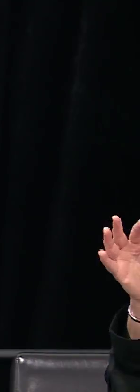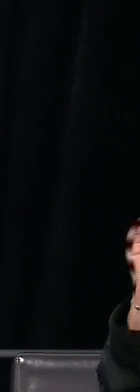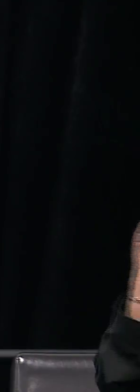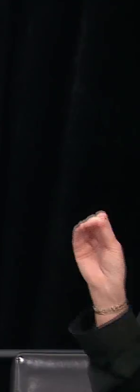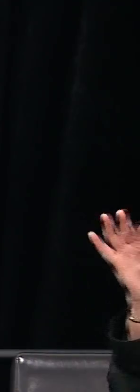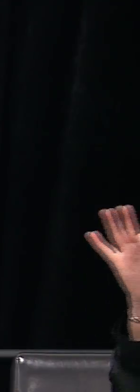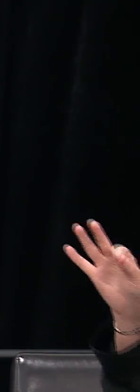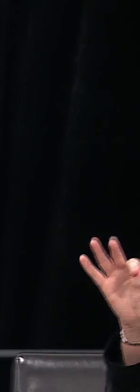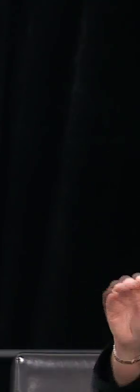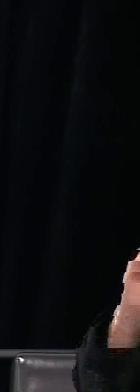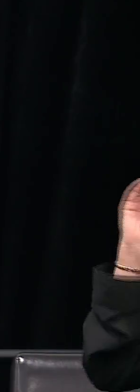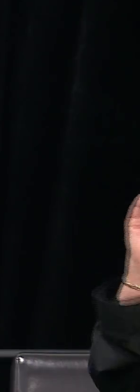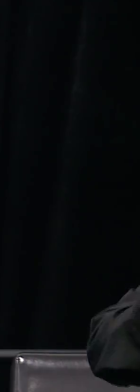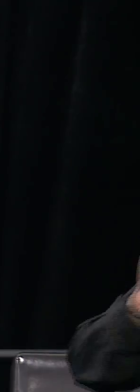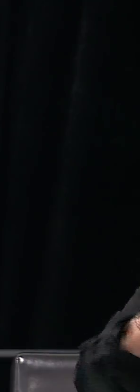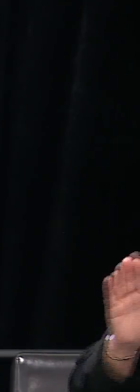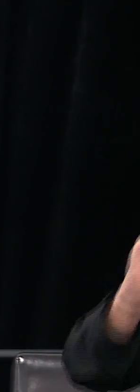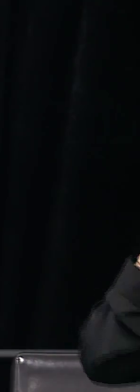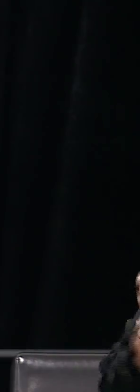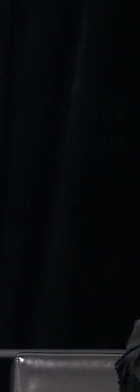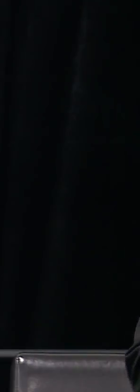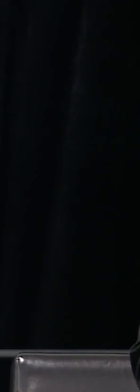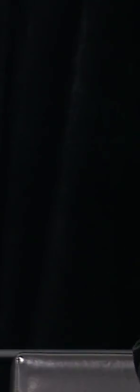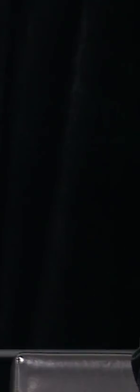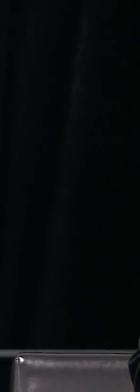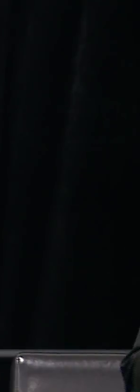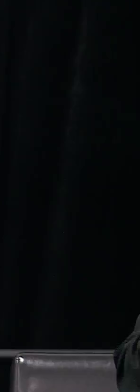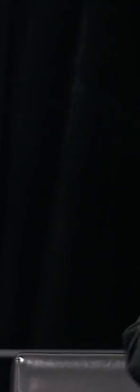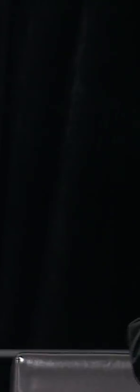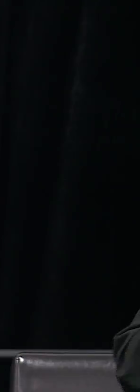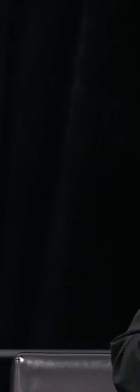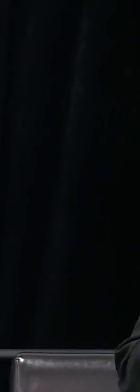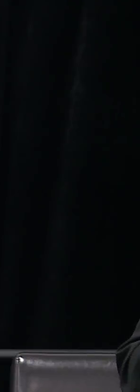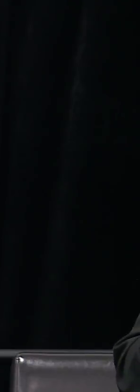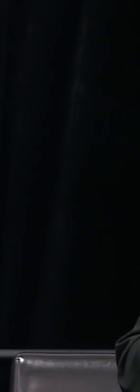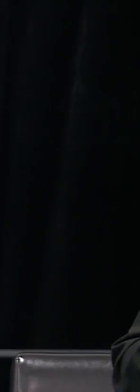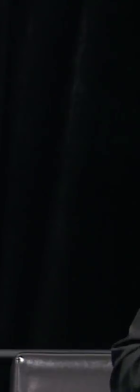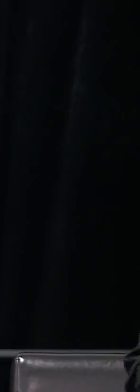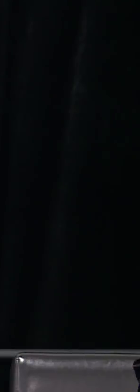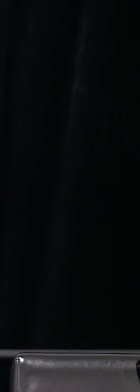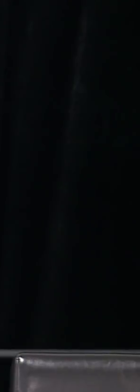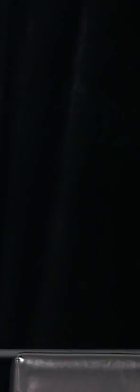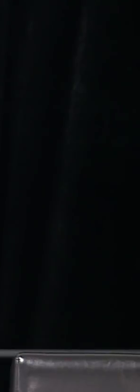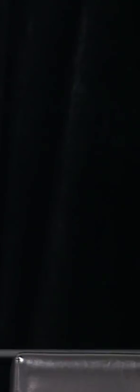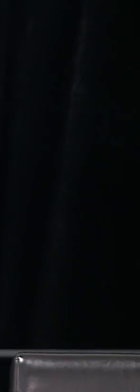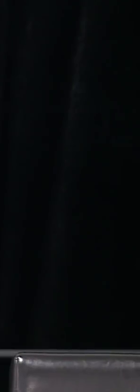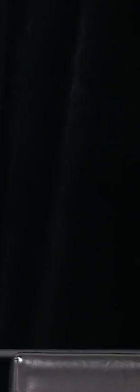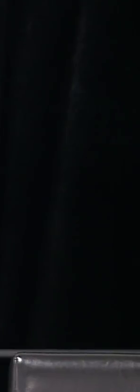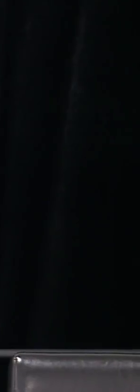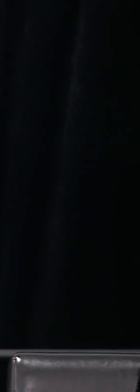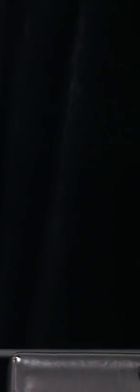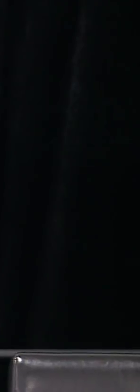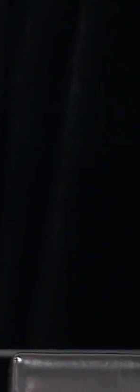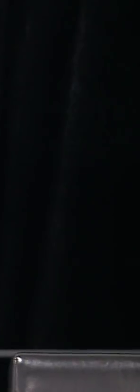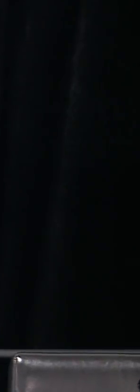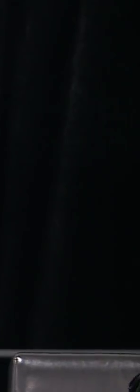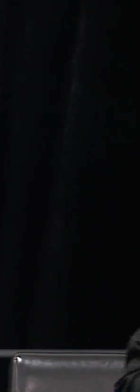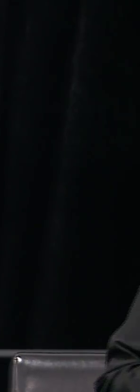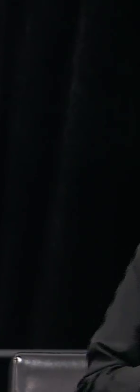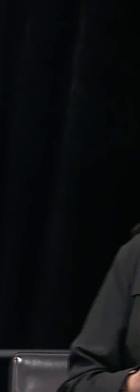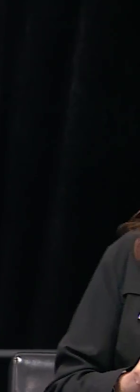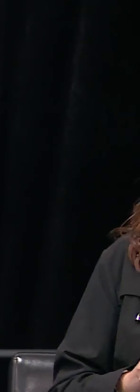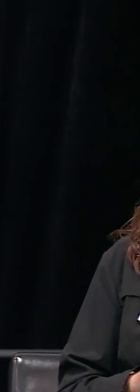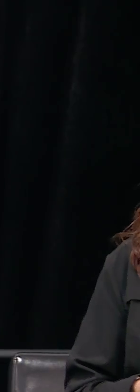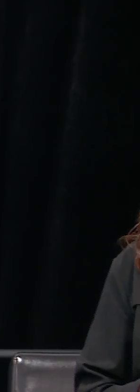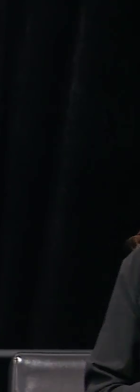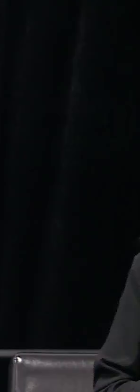would go to a museum like Le Louvre. My mother works with deaf-blind people. So every day, she makes sure that those people can